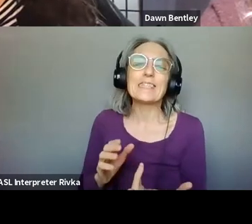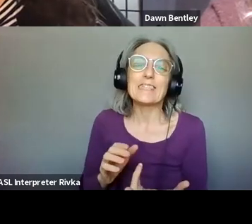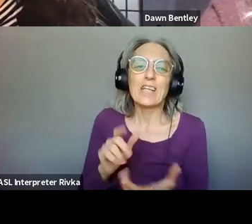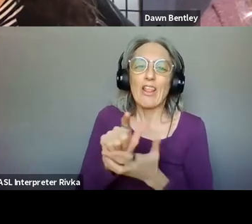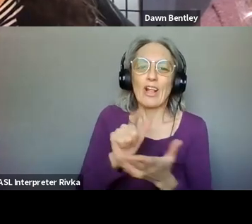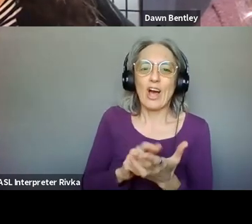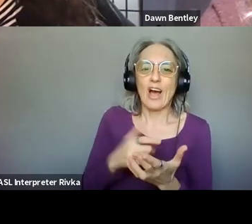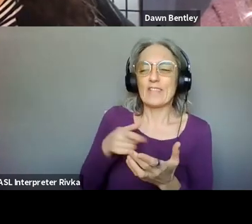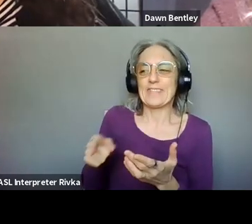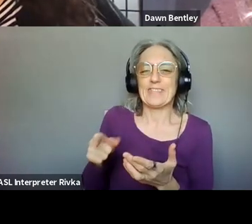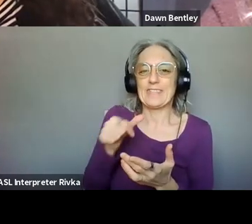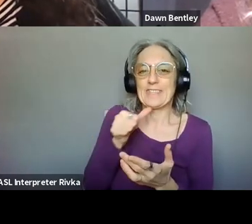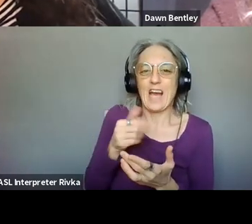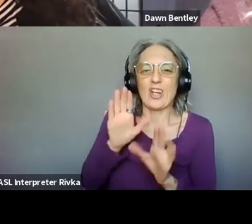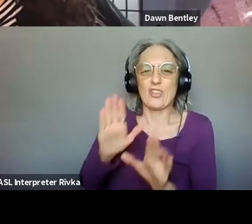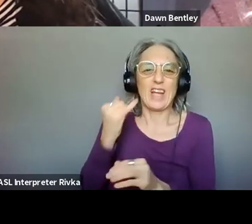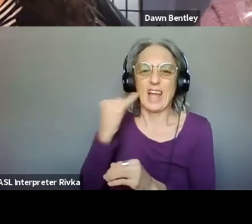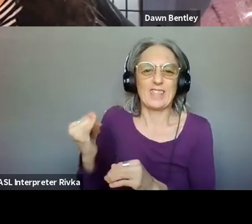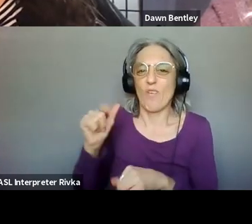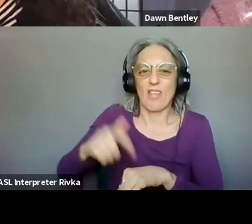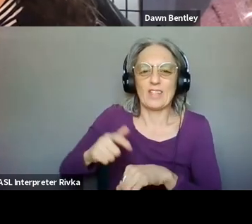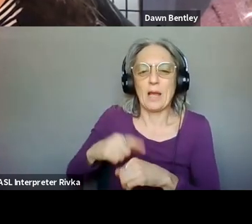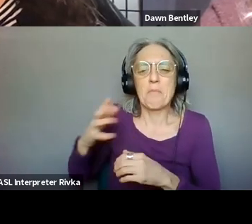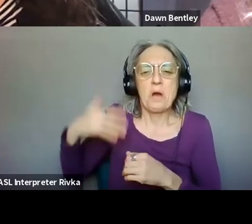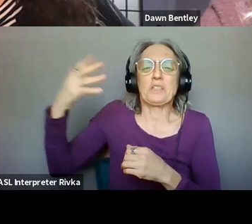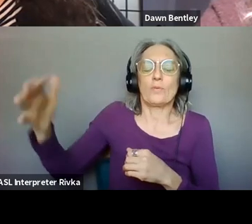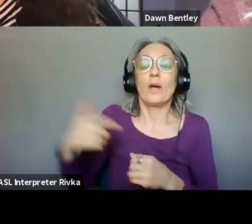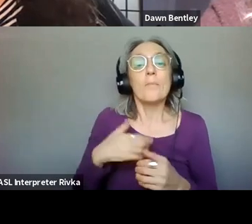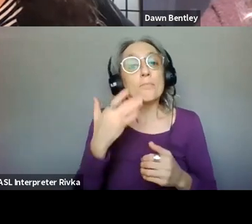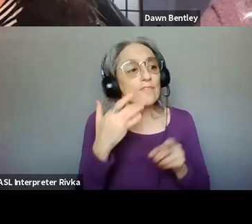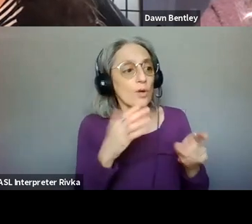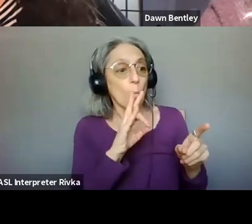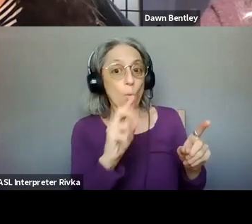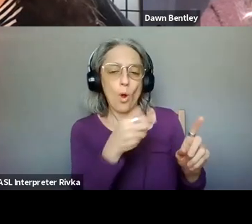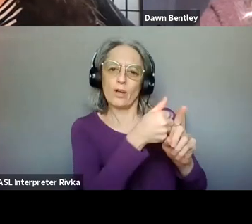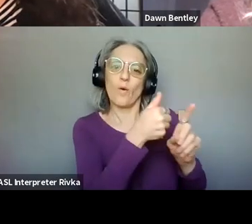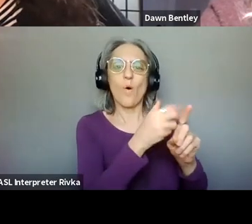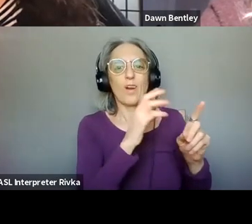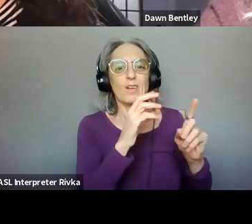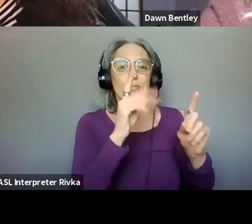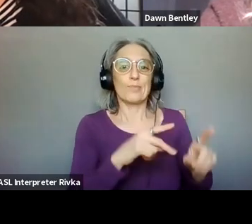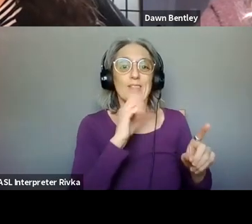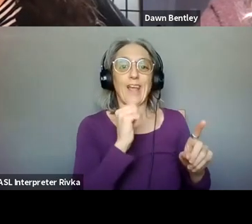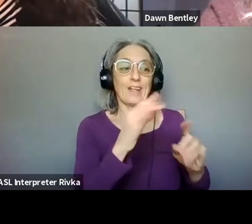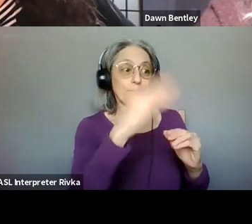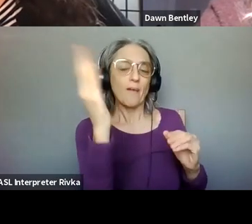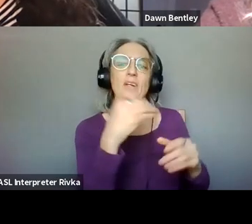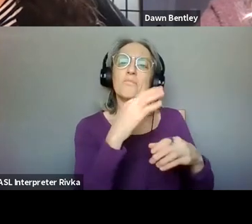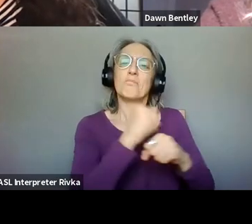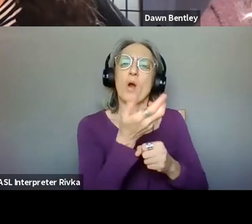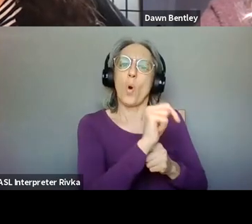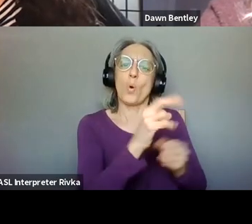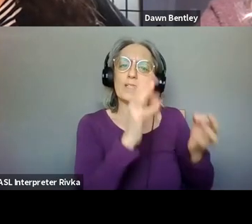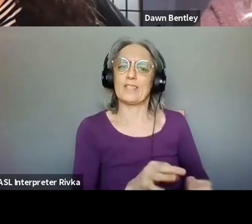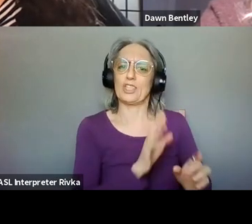people make decisions for themselves. And maybe they can't make some decisions, maybe they can make other decisions. So we're trying to make a